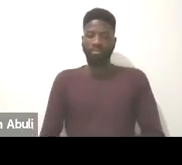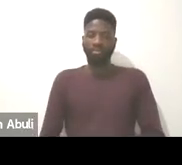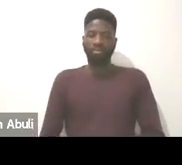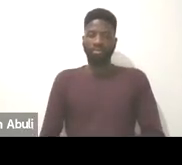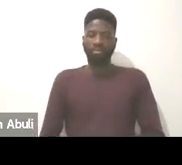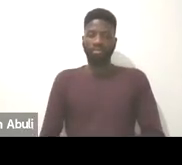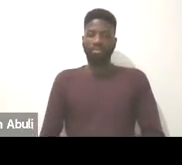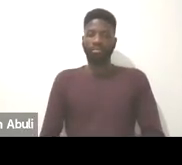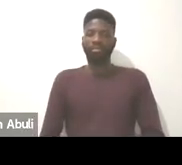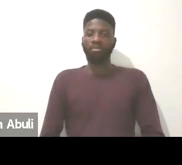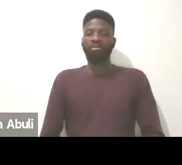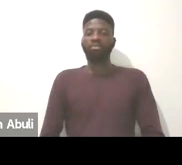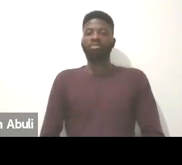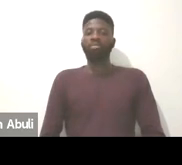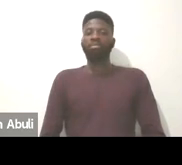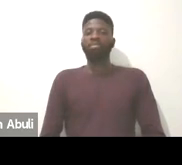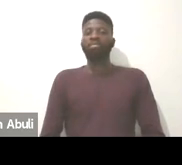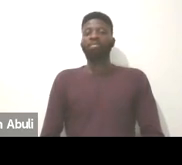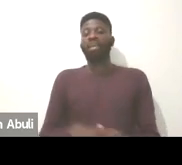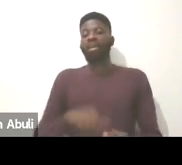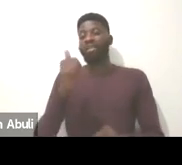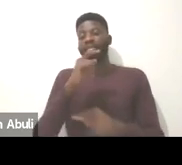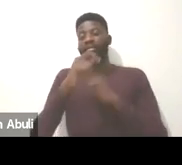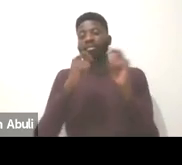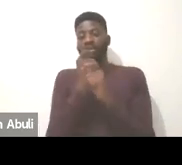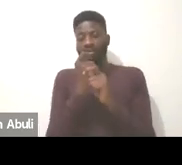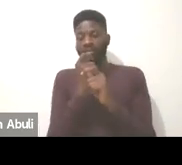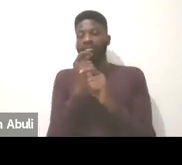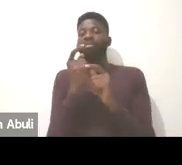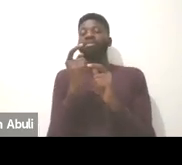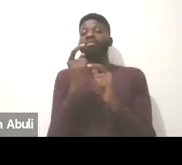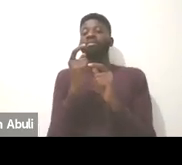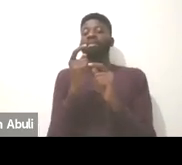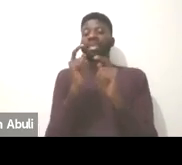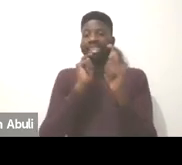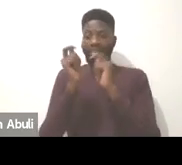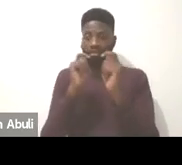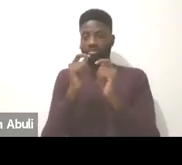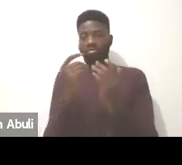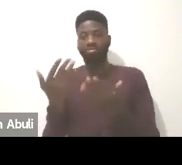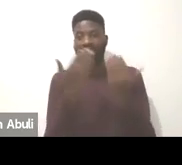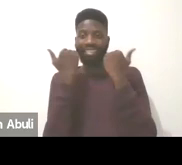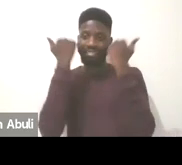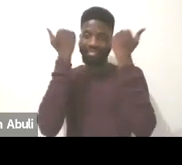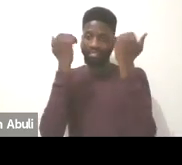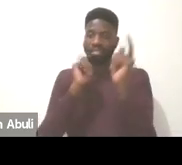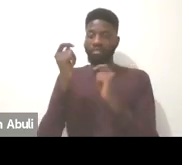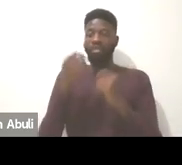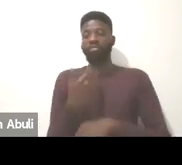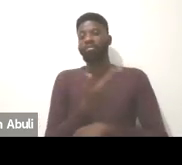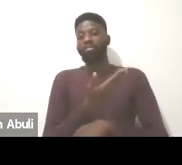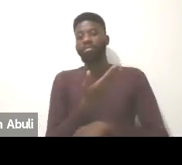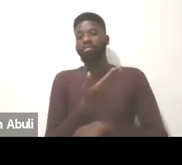We have another set of interviews, that is the stress interviews. This kind of interviews is where the